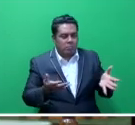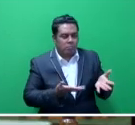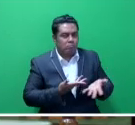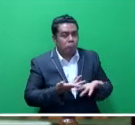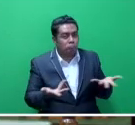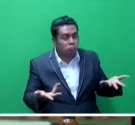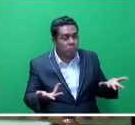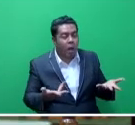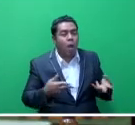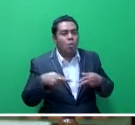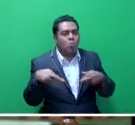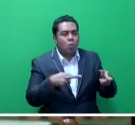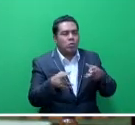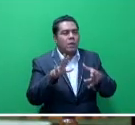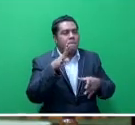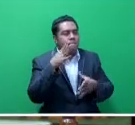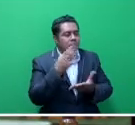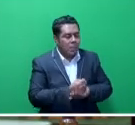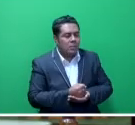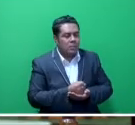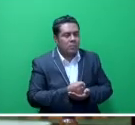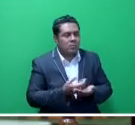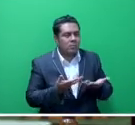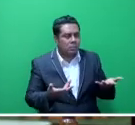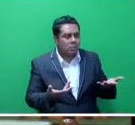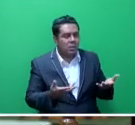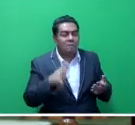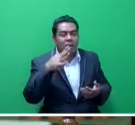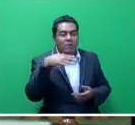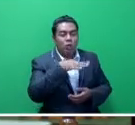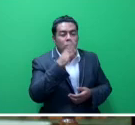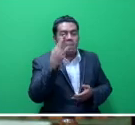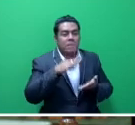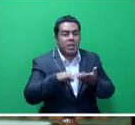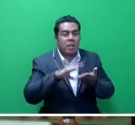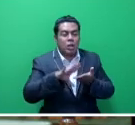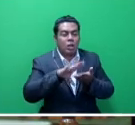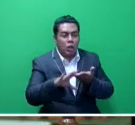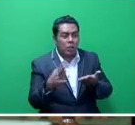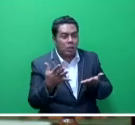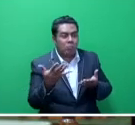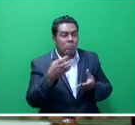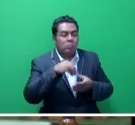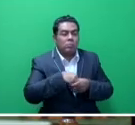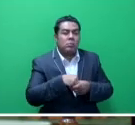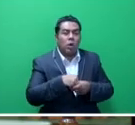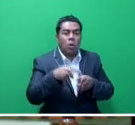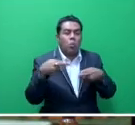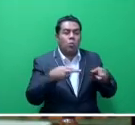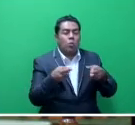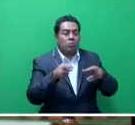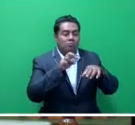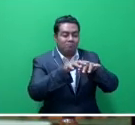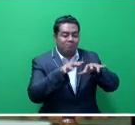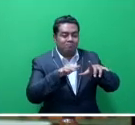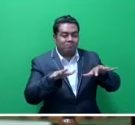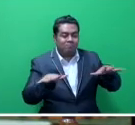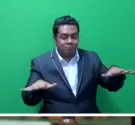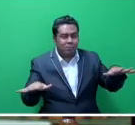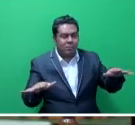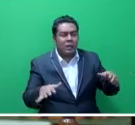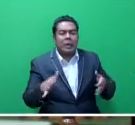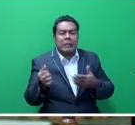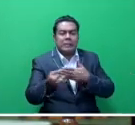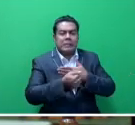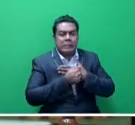our roads must be maintained. $500 million will go towards upgrading, modernizing and expanding our road network and the provision of clean and safe